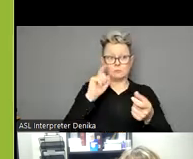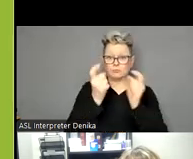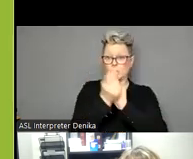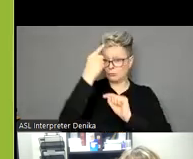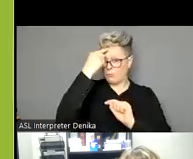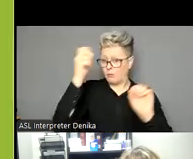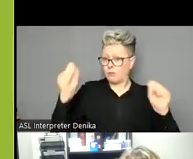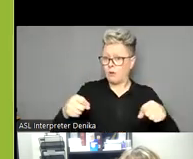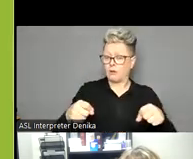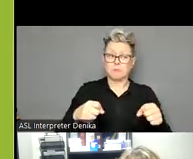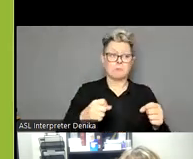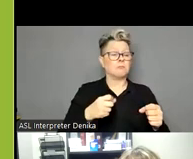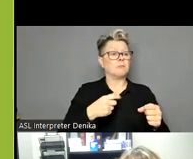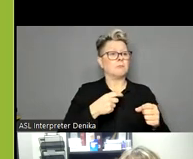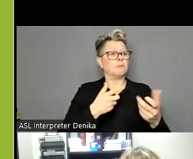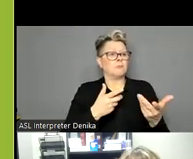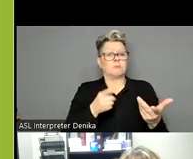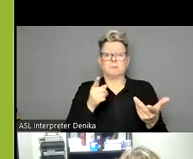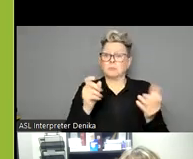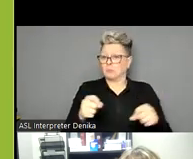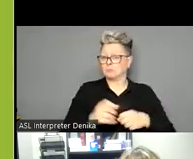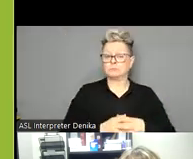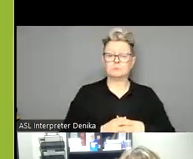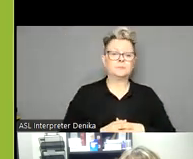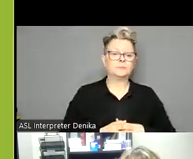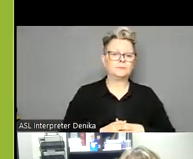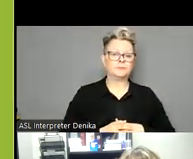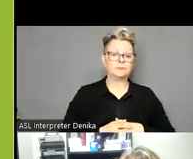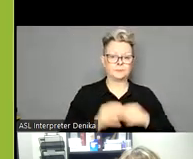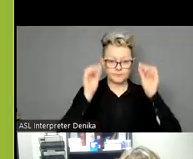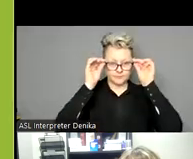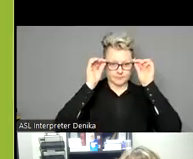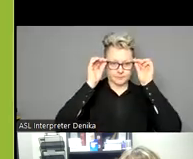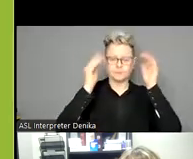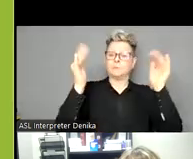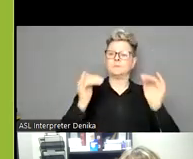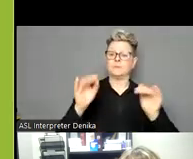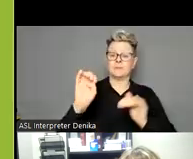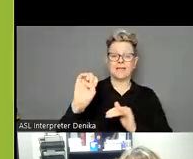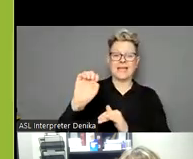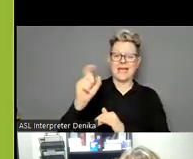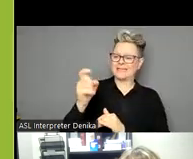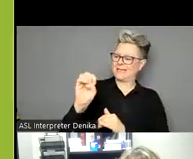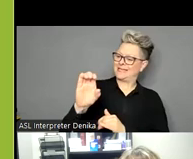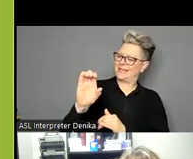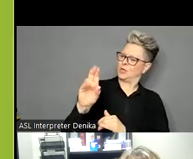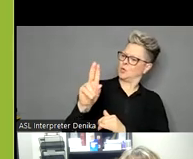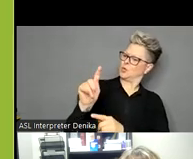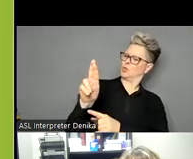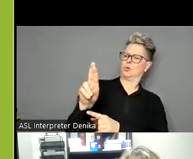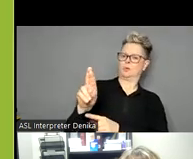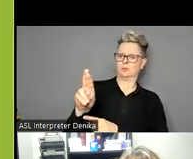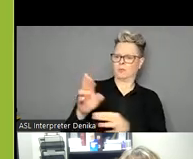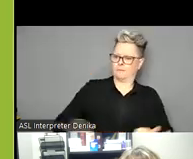to happen with your property after you die. Now, it's important to name the executor as well. The executor is the person that